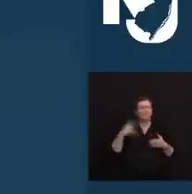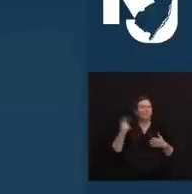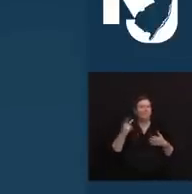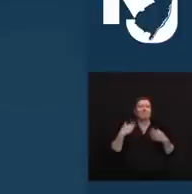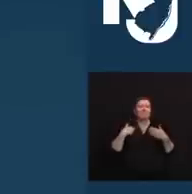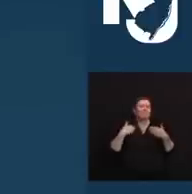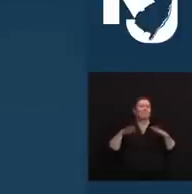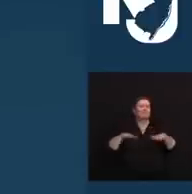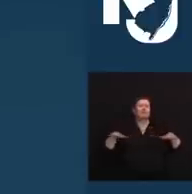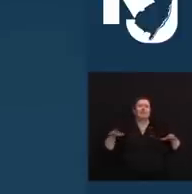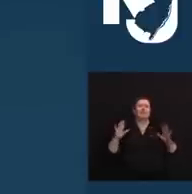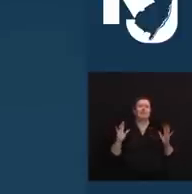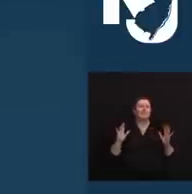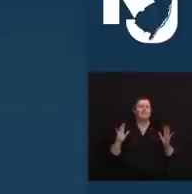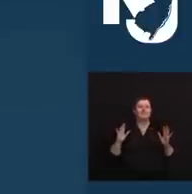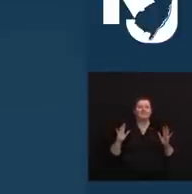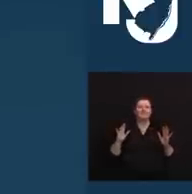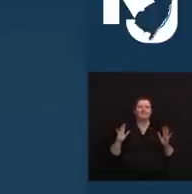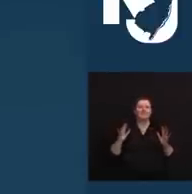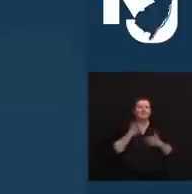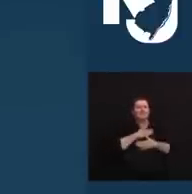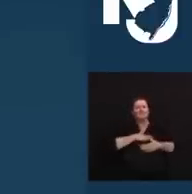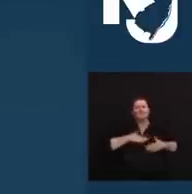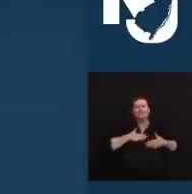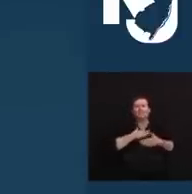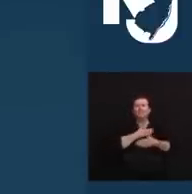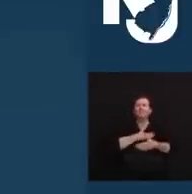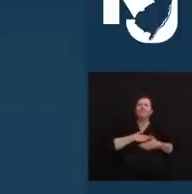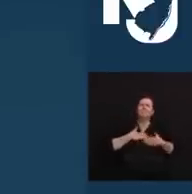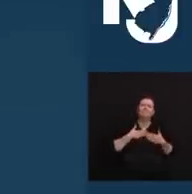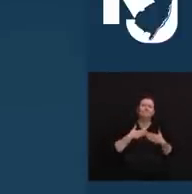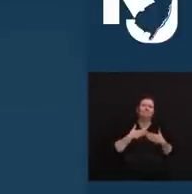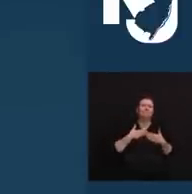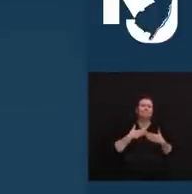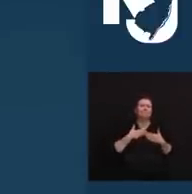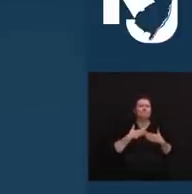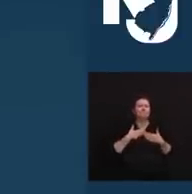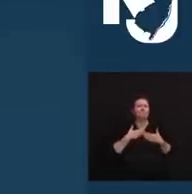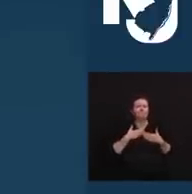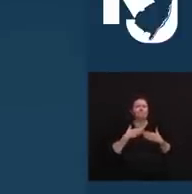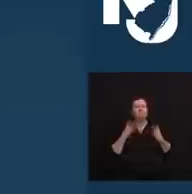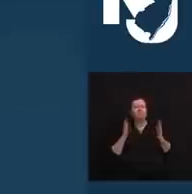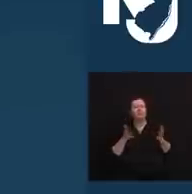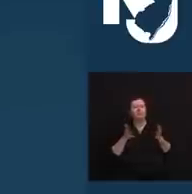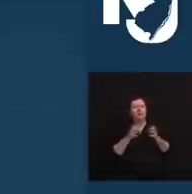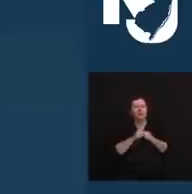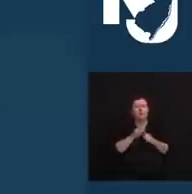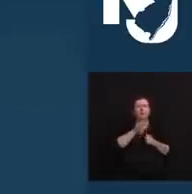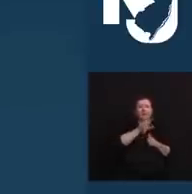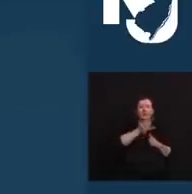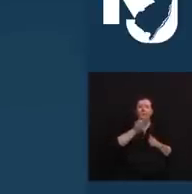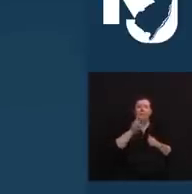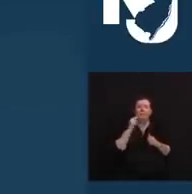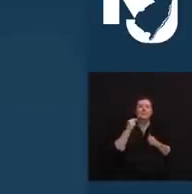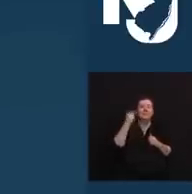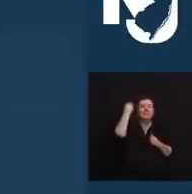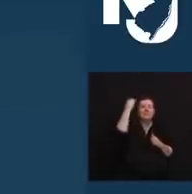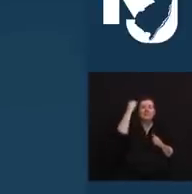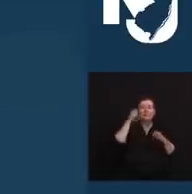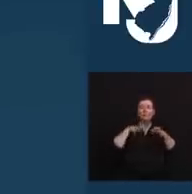in the company of her, you ready for this? 32 nieces and nephews, and many, many more. I think too many to